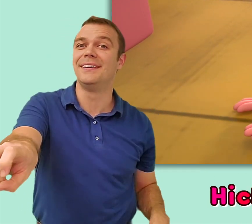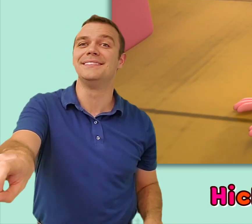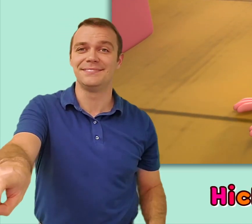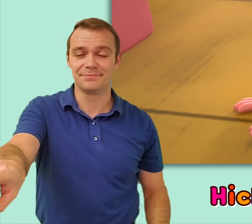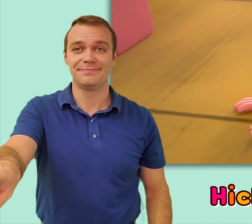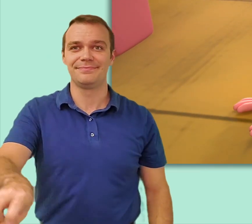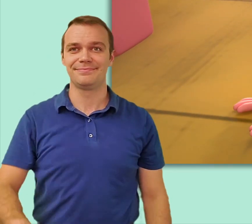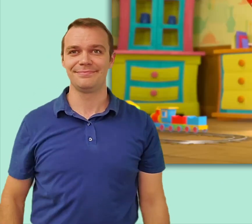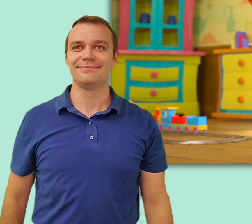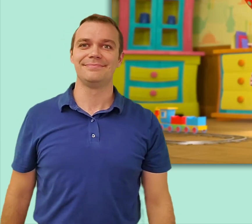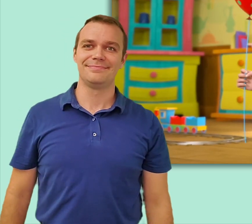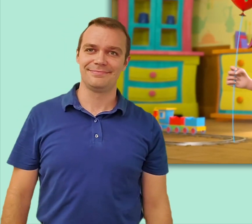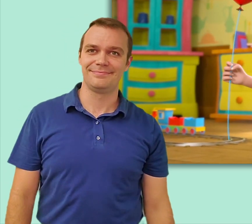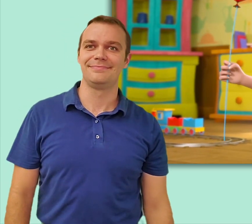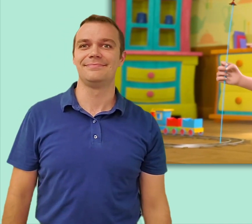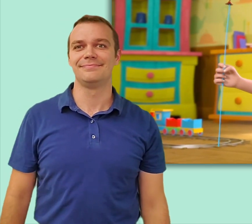Hickory, dickory, dock.